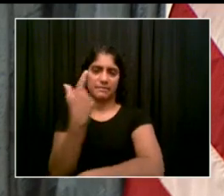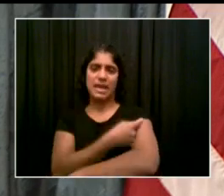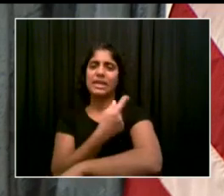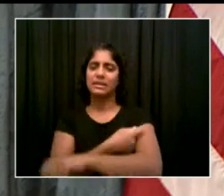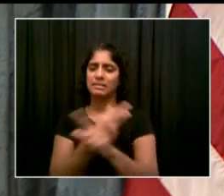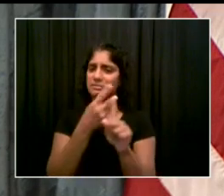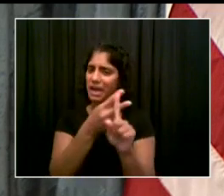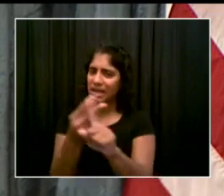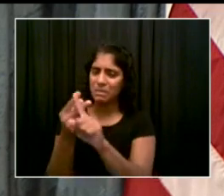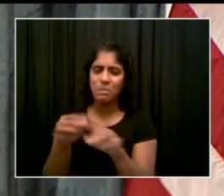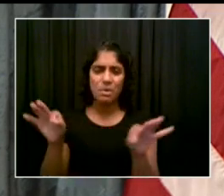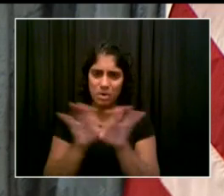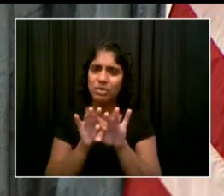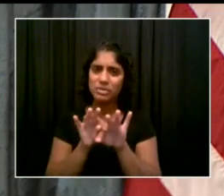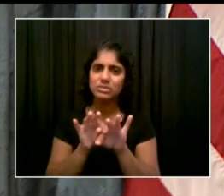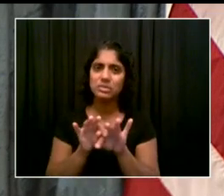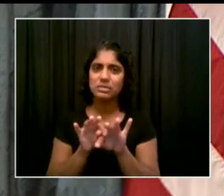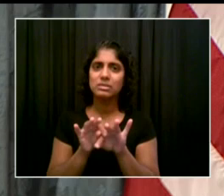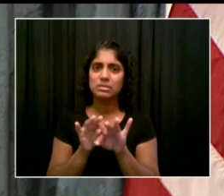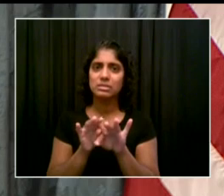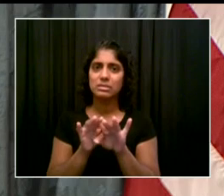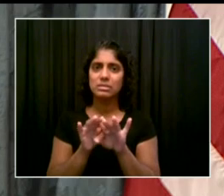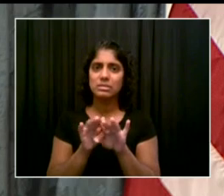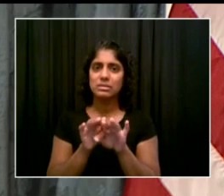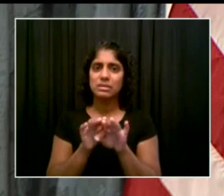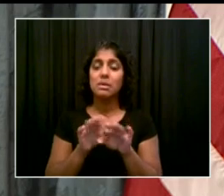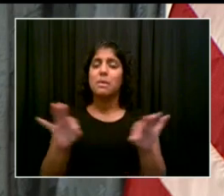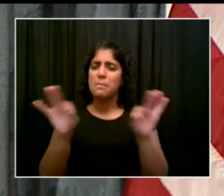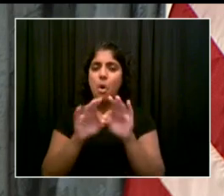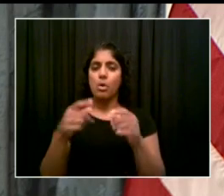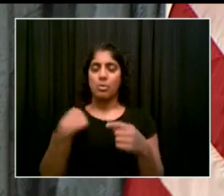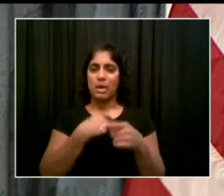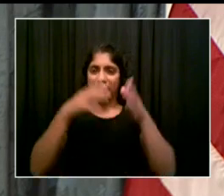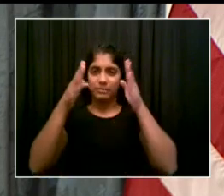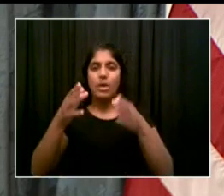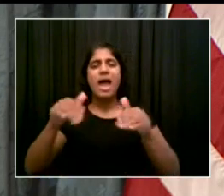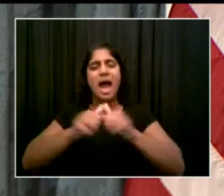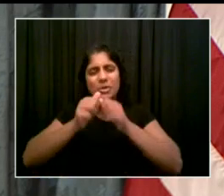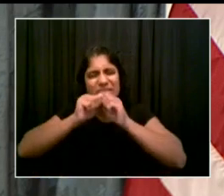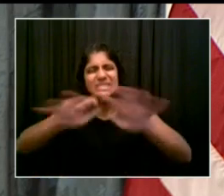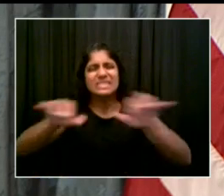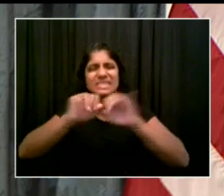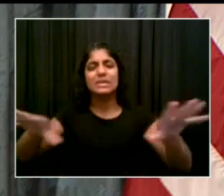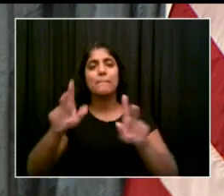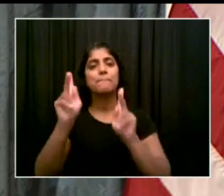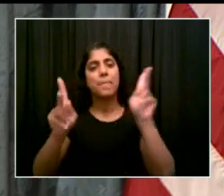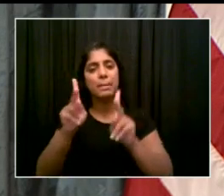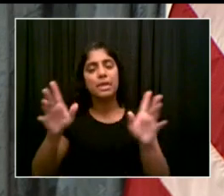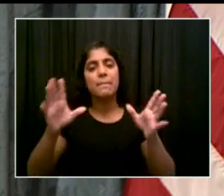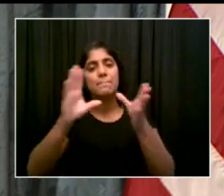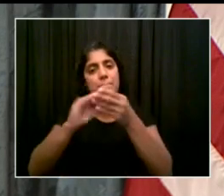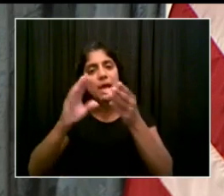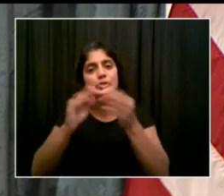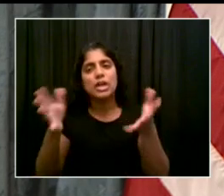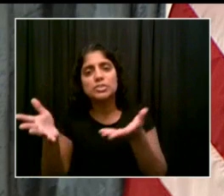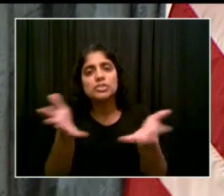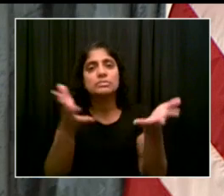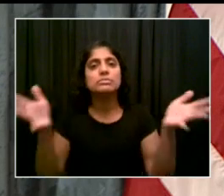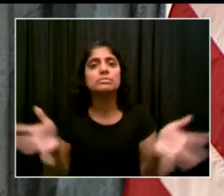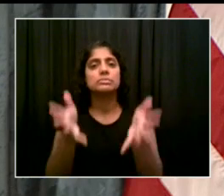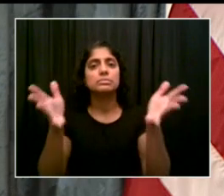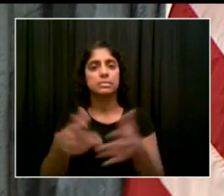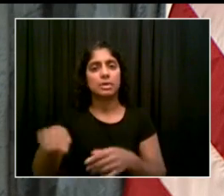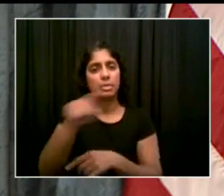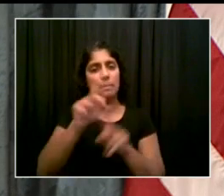strongly recommend wearing masks if you are unvaccinated. We also continue to strongly recommend it in certain